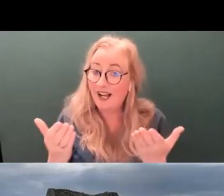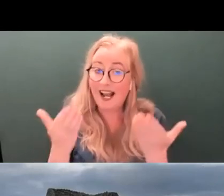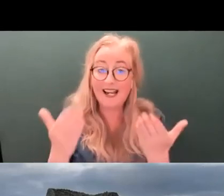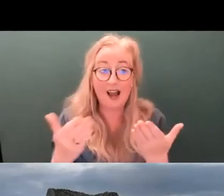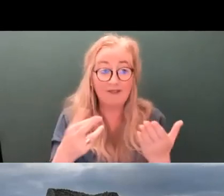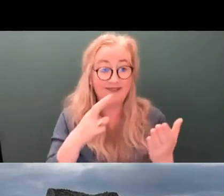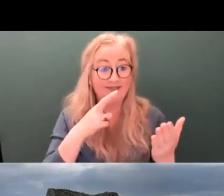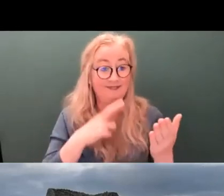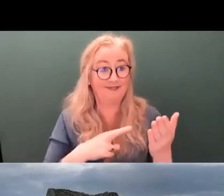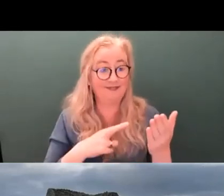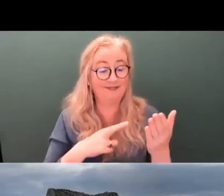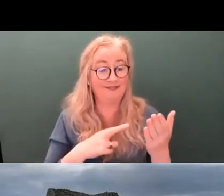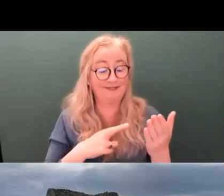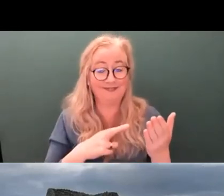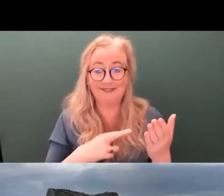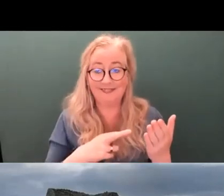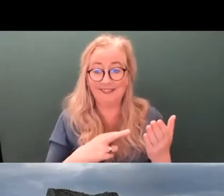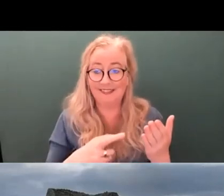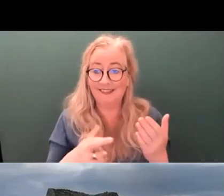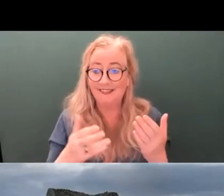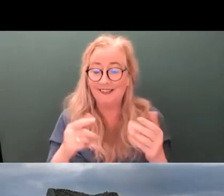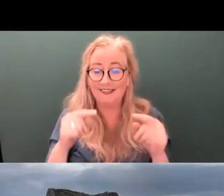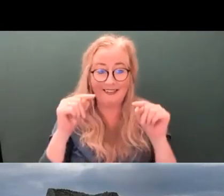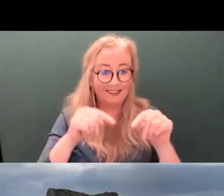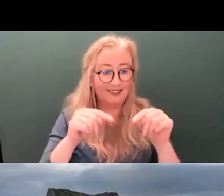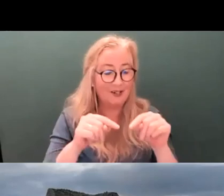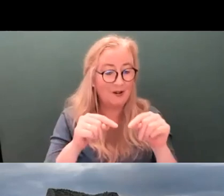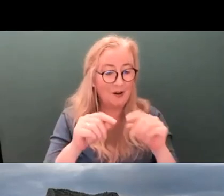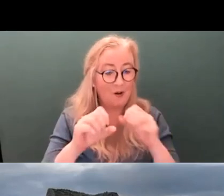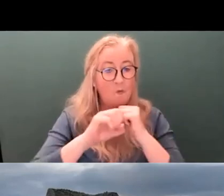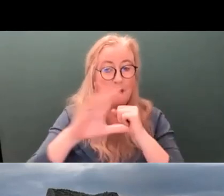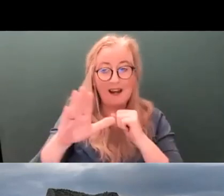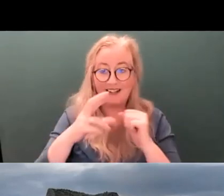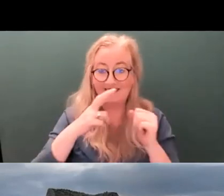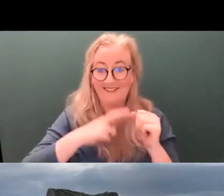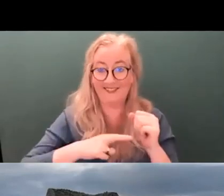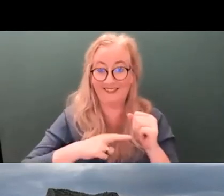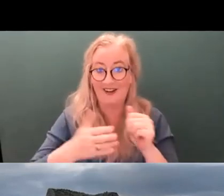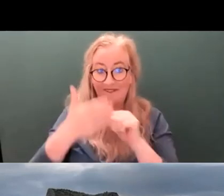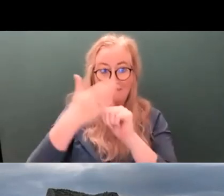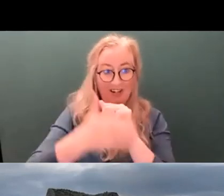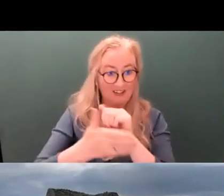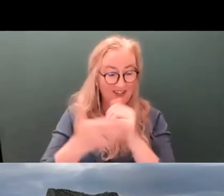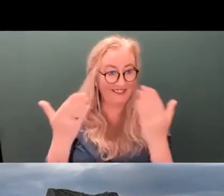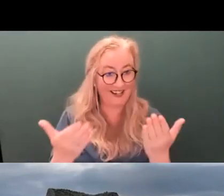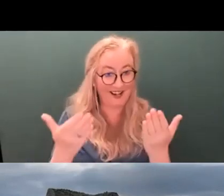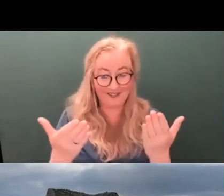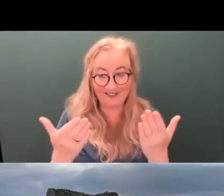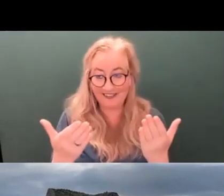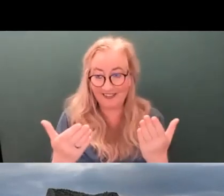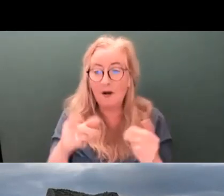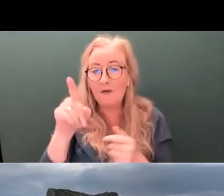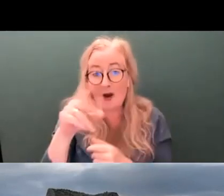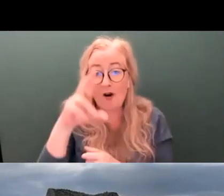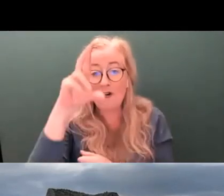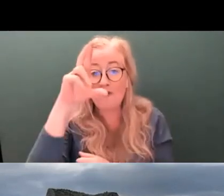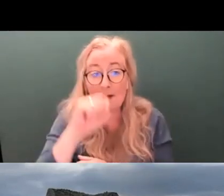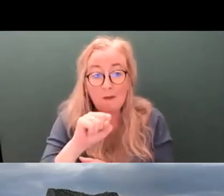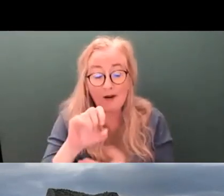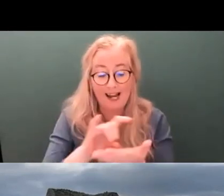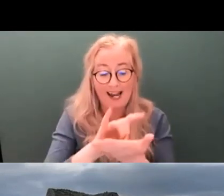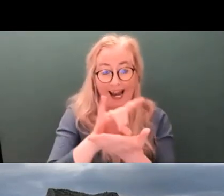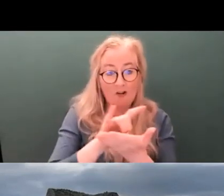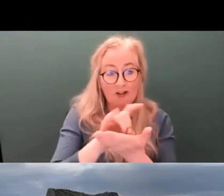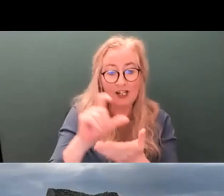to drawing this webinar to a conclusion. Remember, Heritage Council